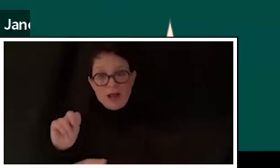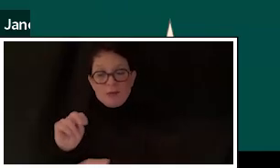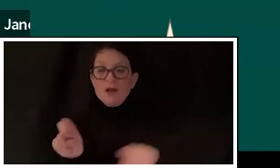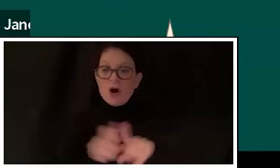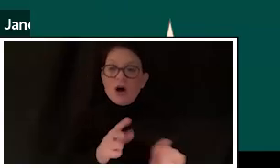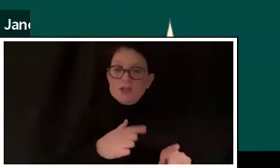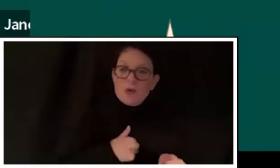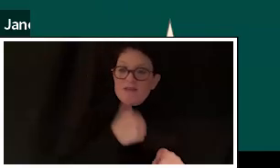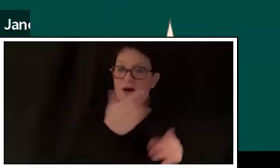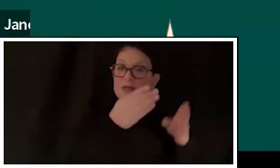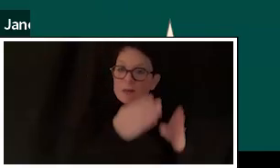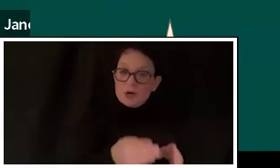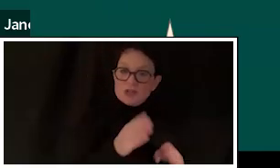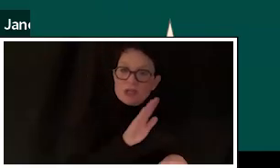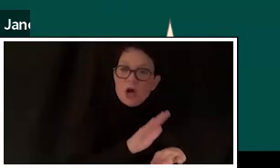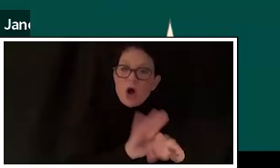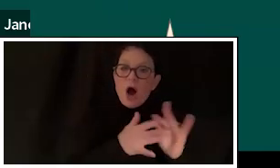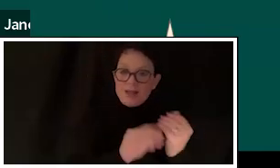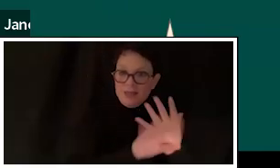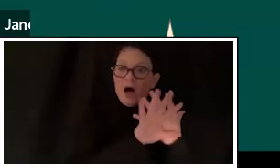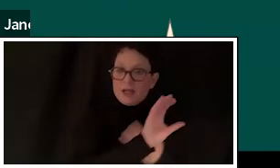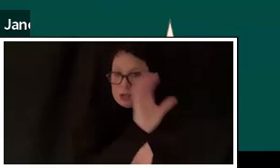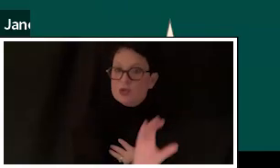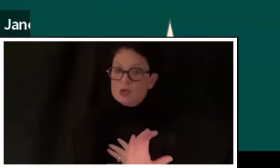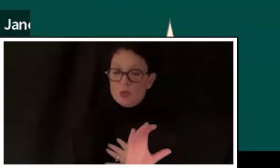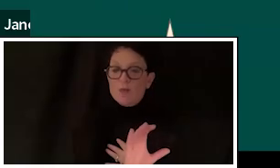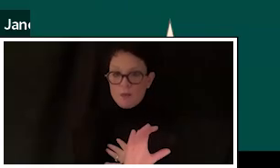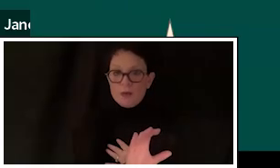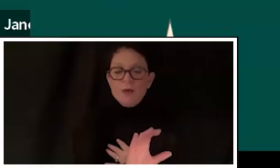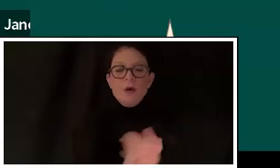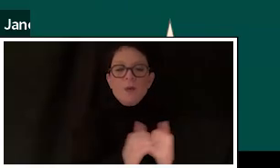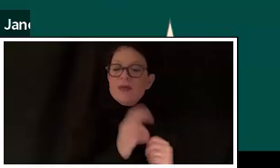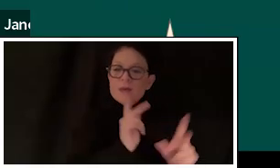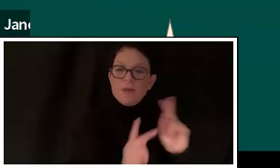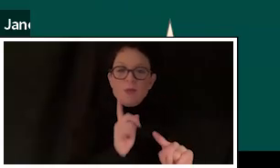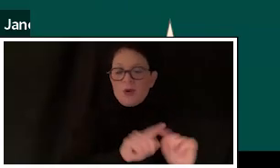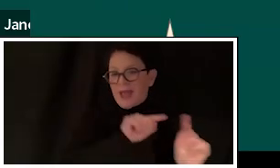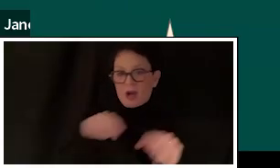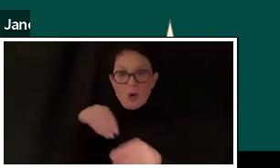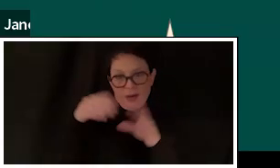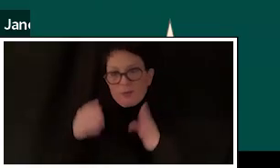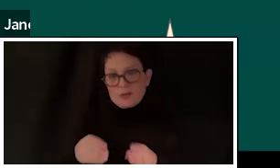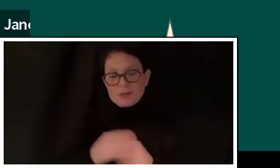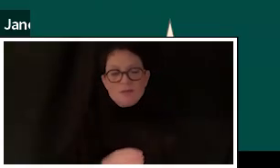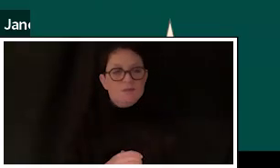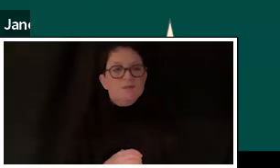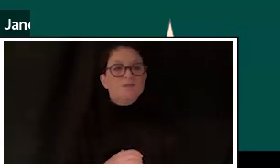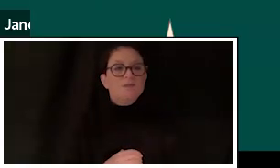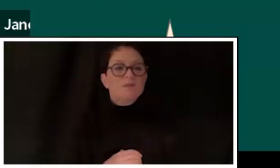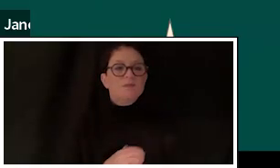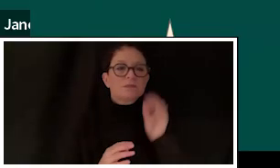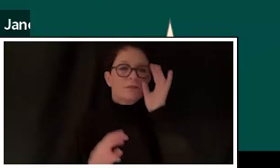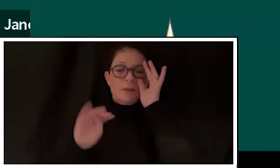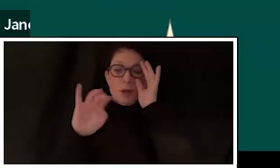also have someone online in a Zoom room with folks that couldn't make it in that day.